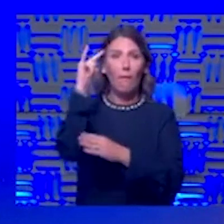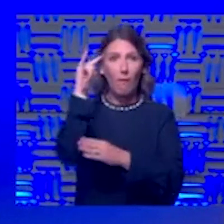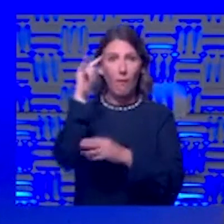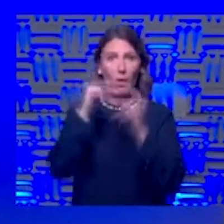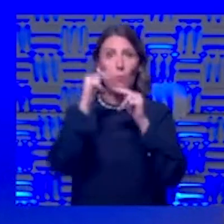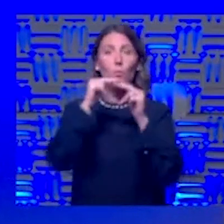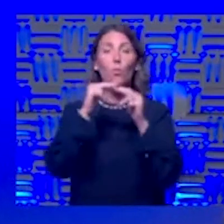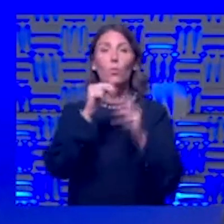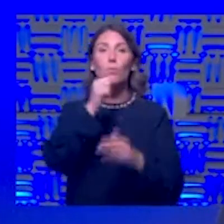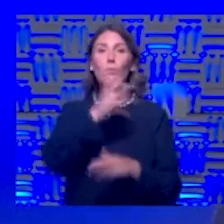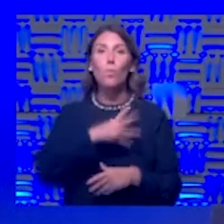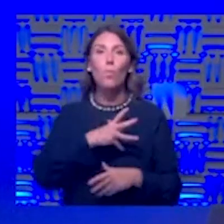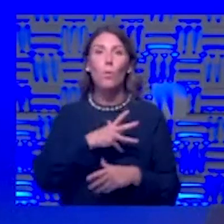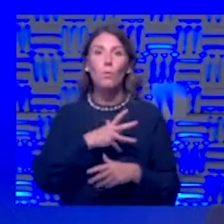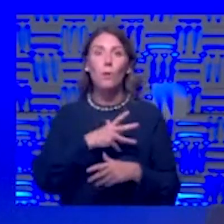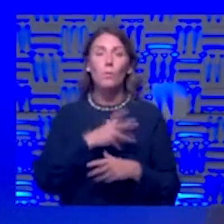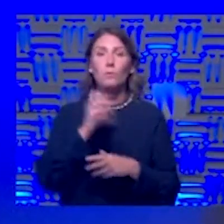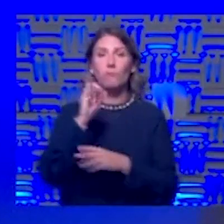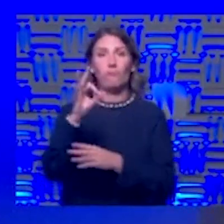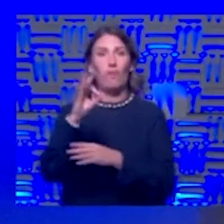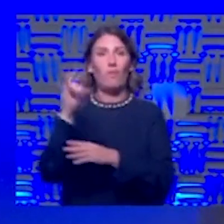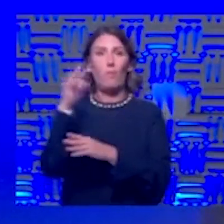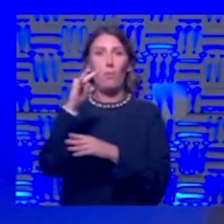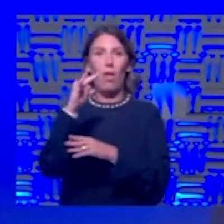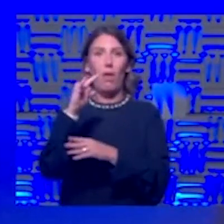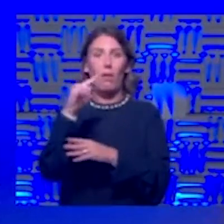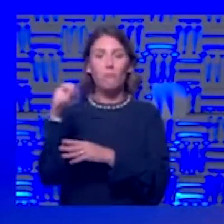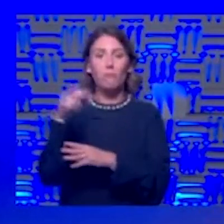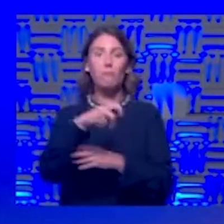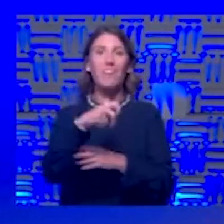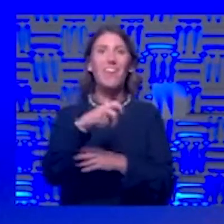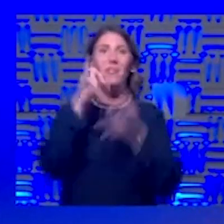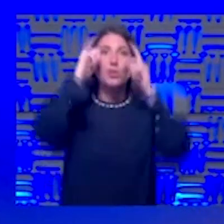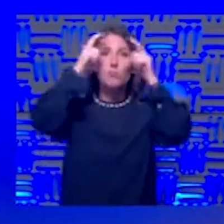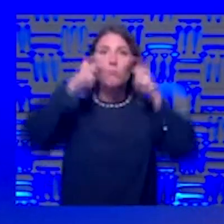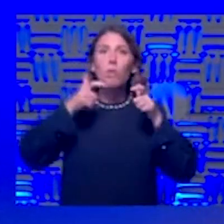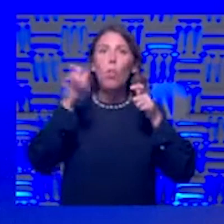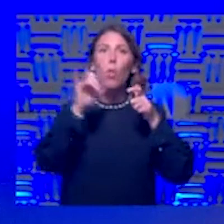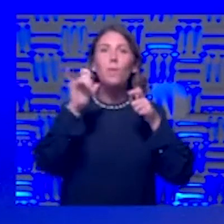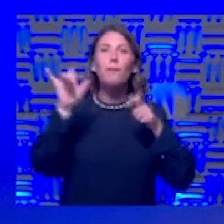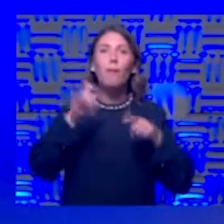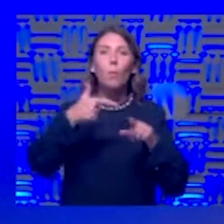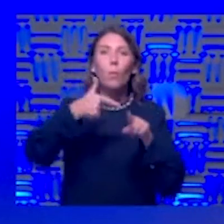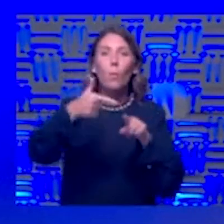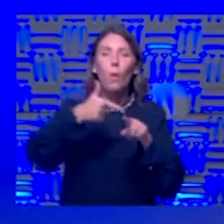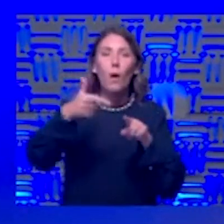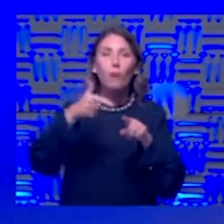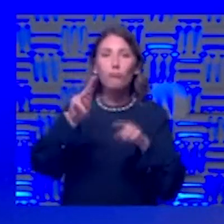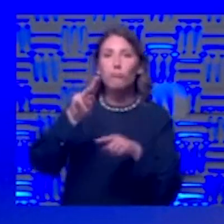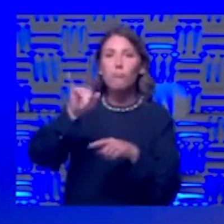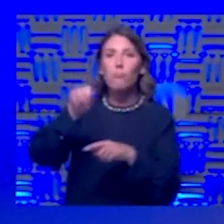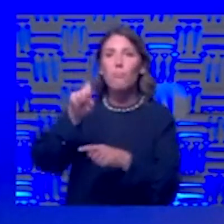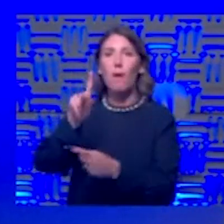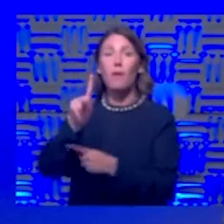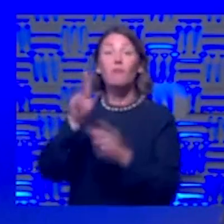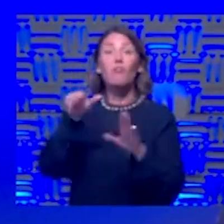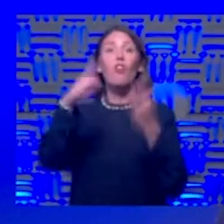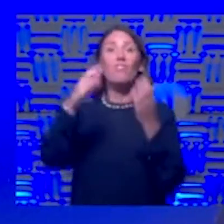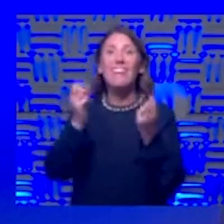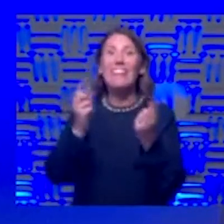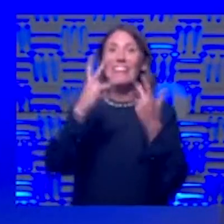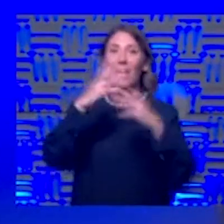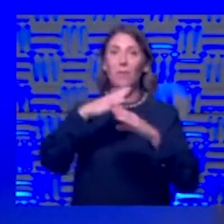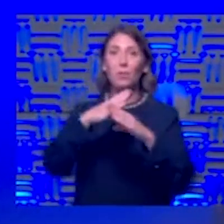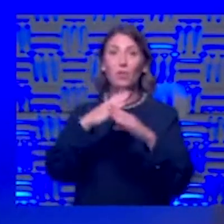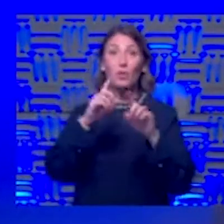woman who got off the plane with one of those plastic face shields that looks like a welder's mask. They offer a lot of protection, but you still